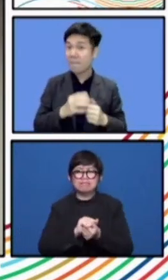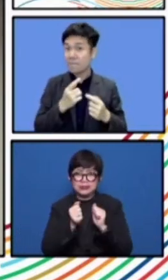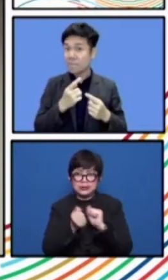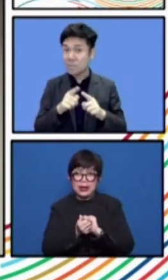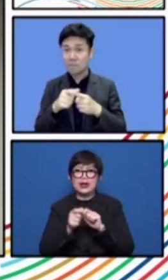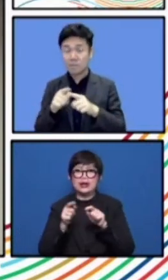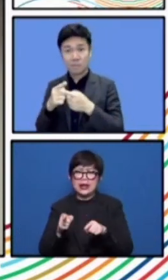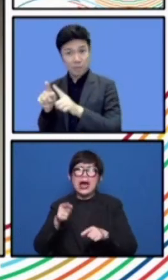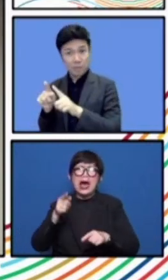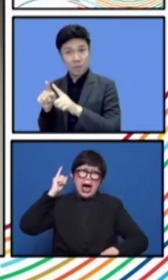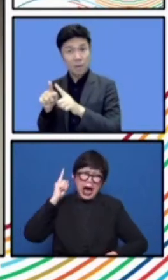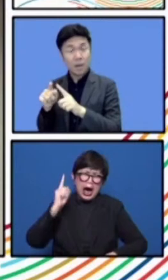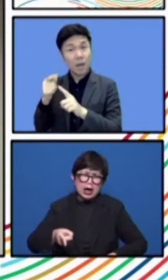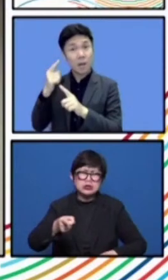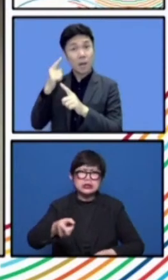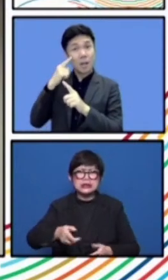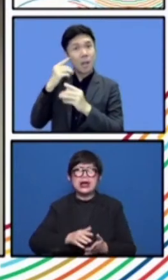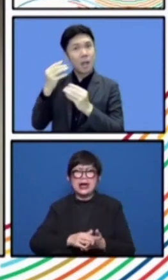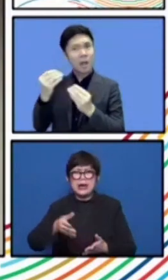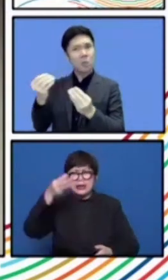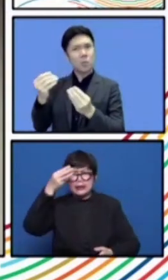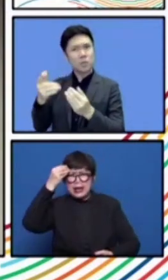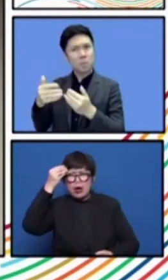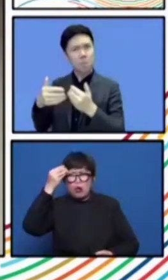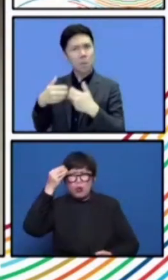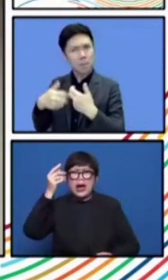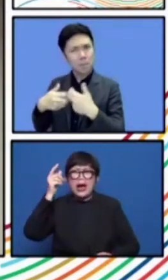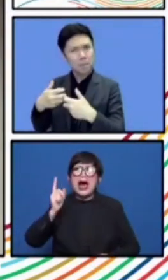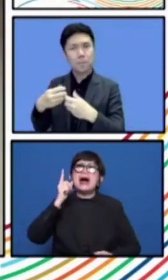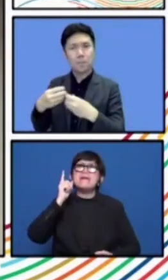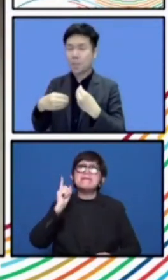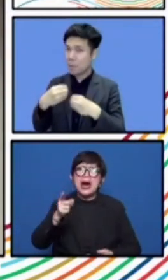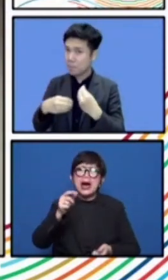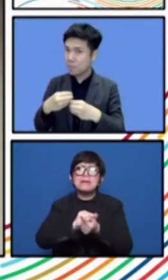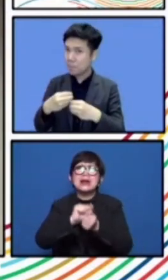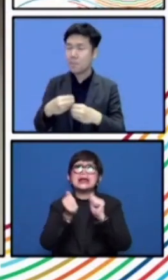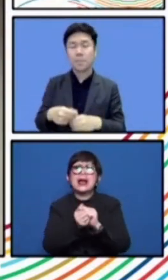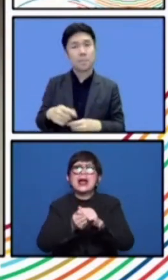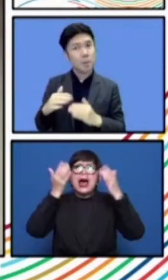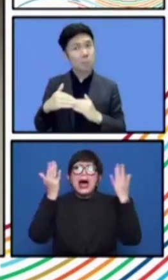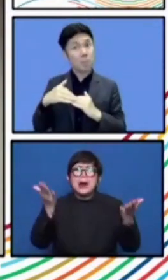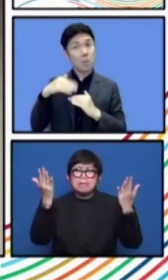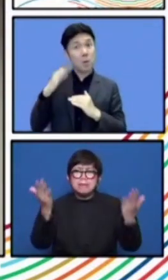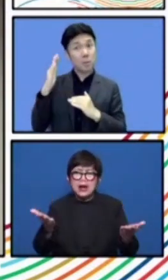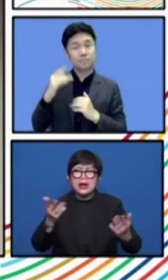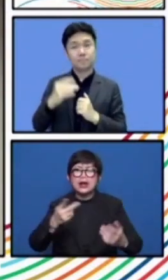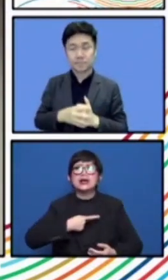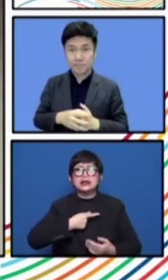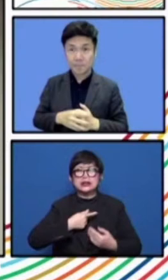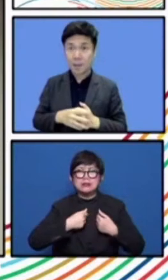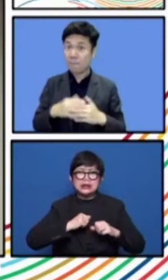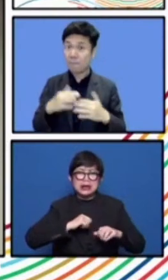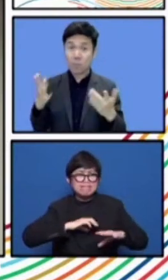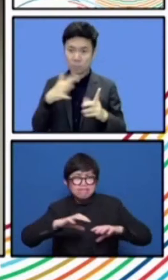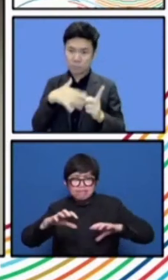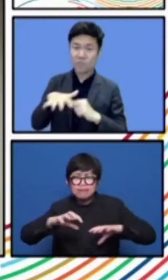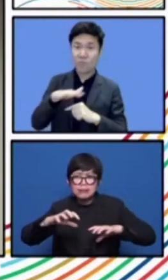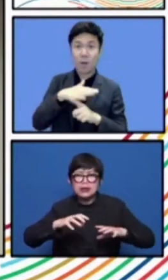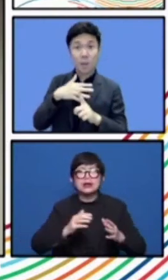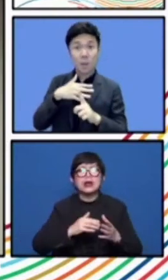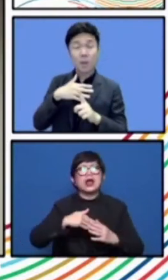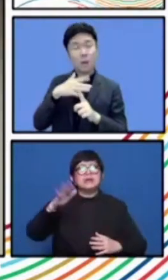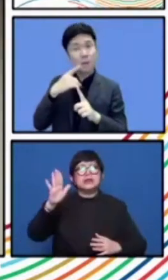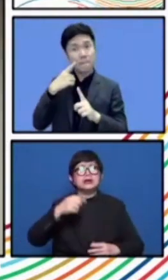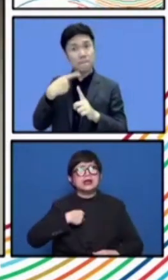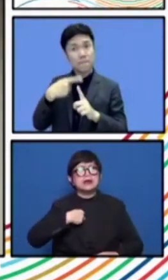what's the problem what's the extent of the problem but then we need to go on beyond that and collect data about the environment so we can figure out what are the